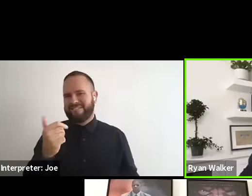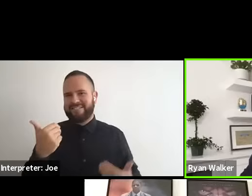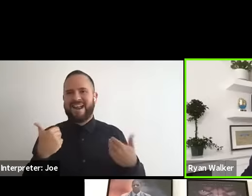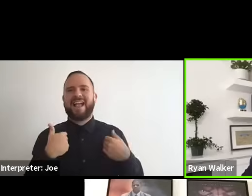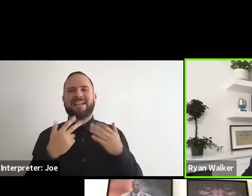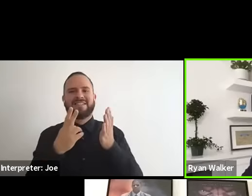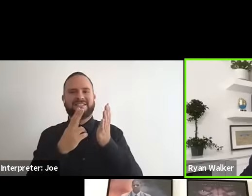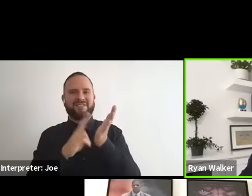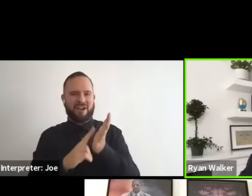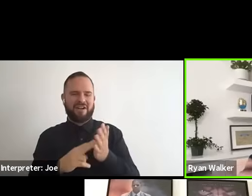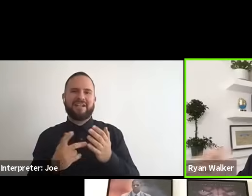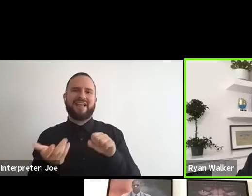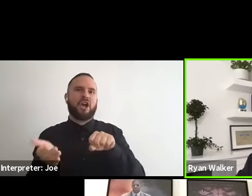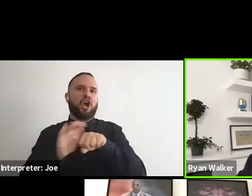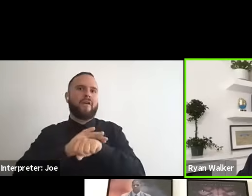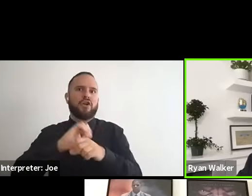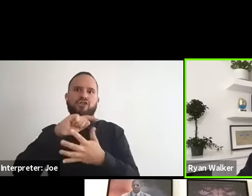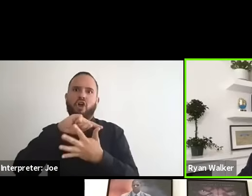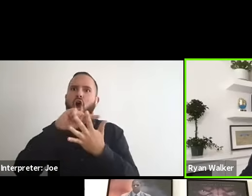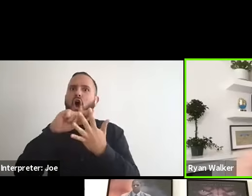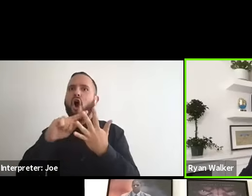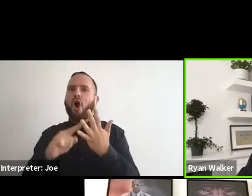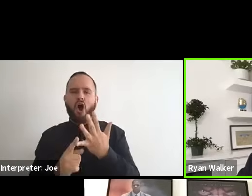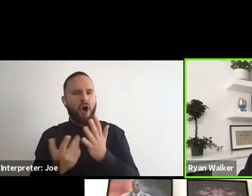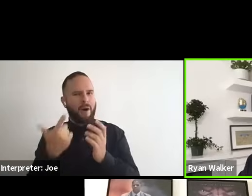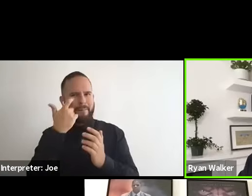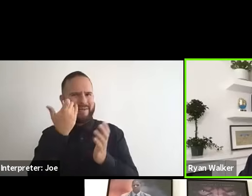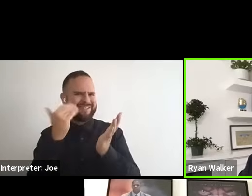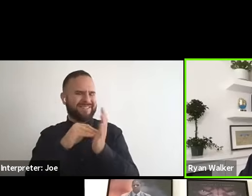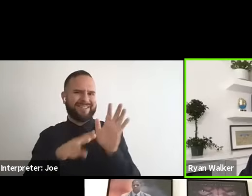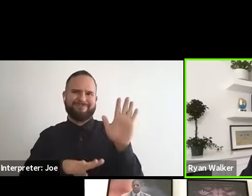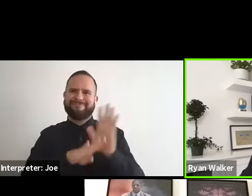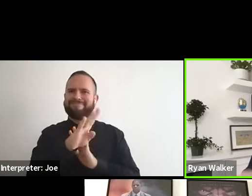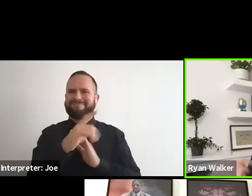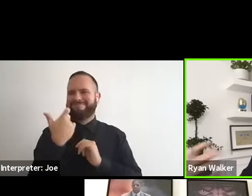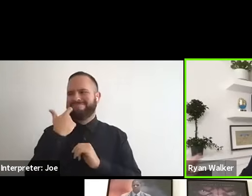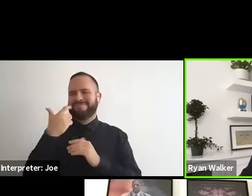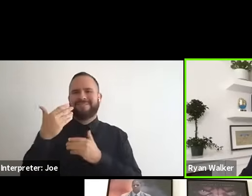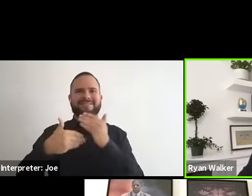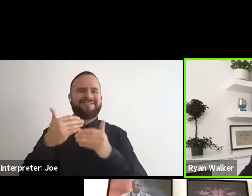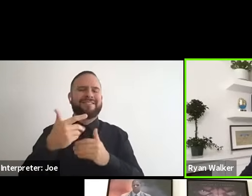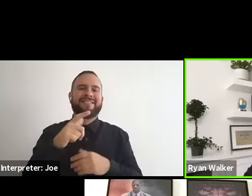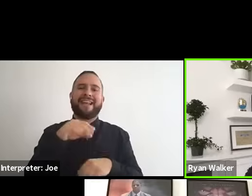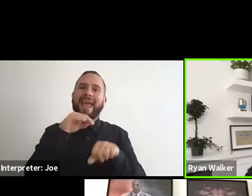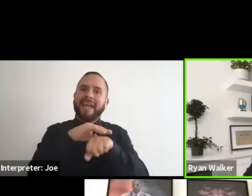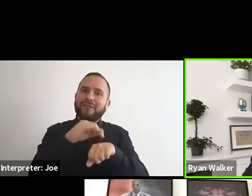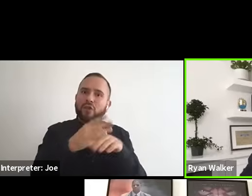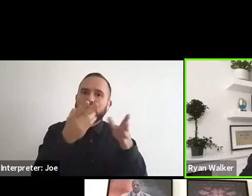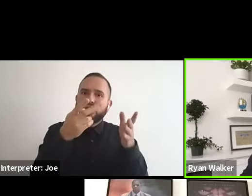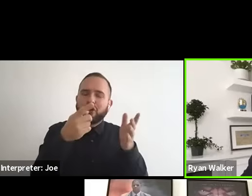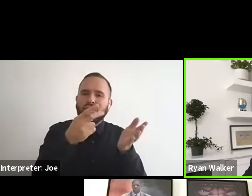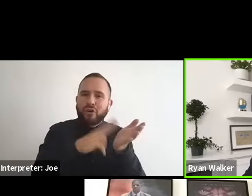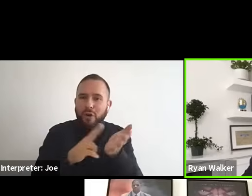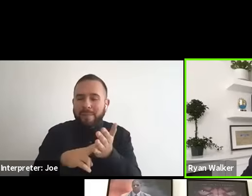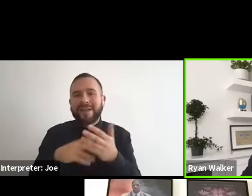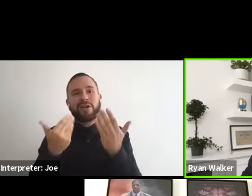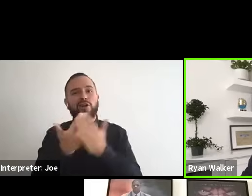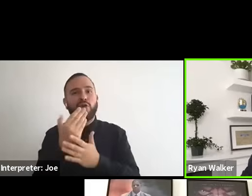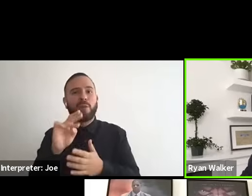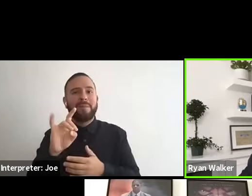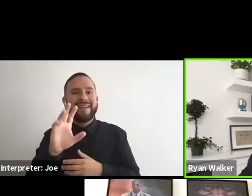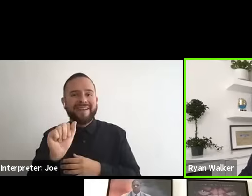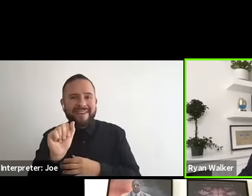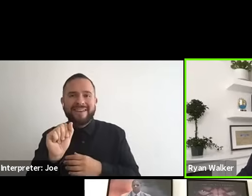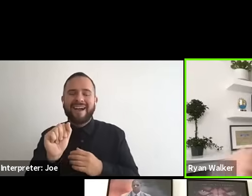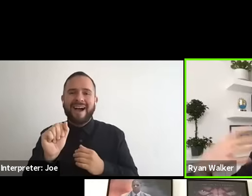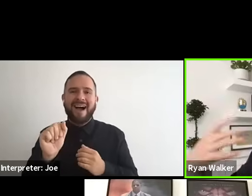wonderful growth in the last couple of years, from the influencer agreement to the short project agreement, new media. There's a lot of opportunity there for someone to create